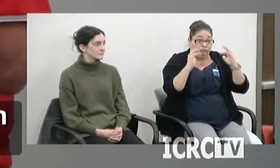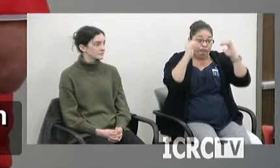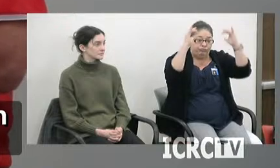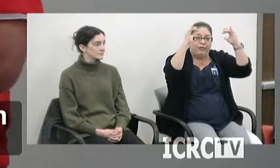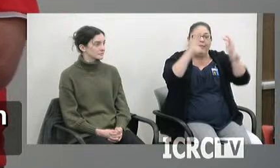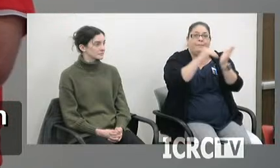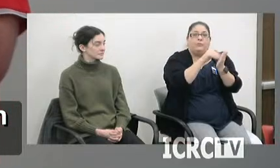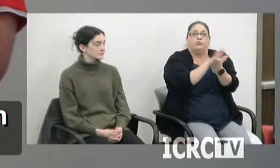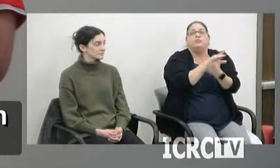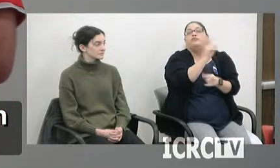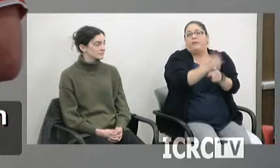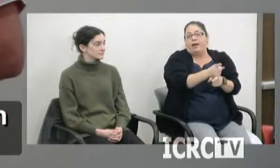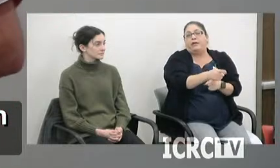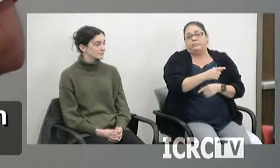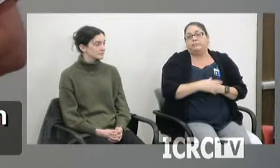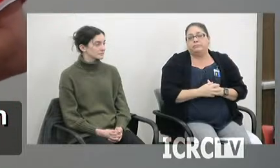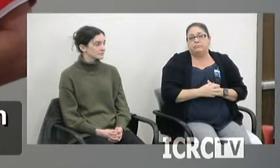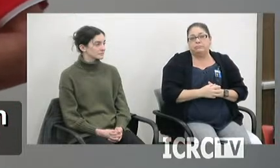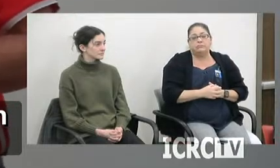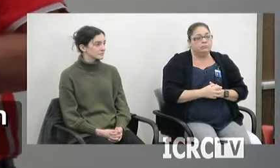yes, you are correct. okay, thank you.